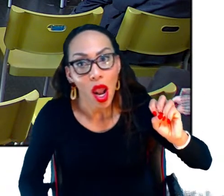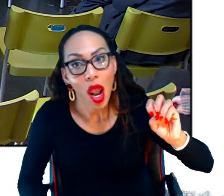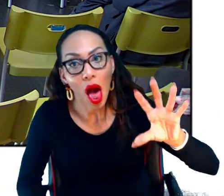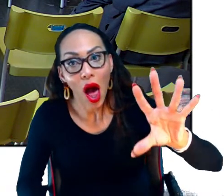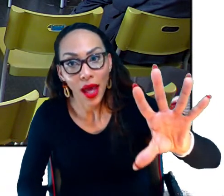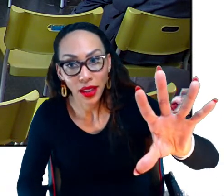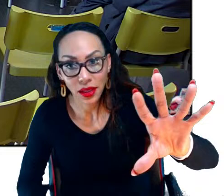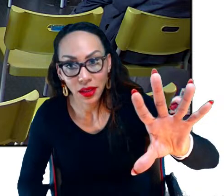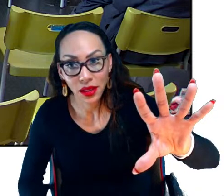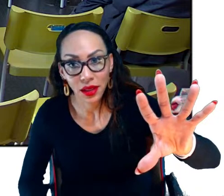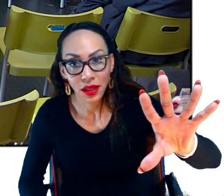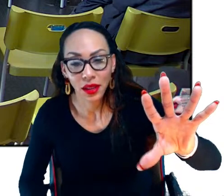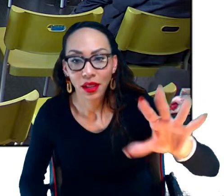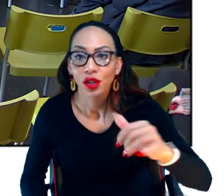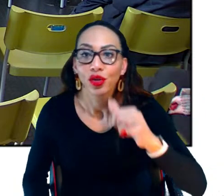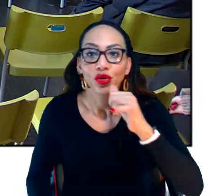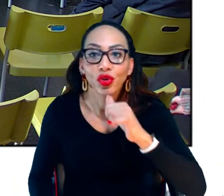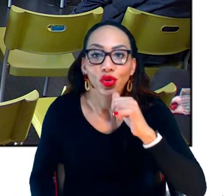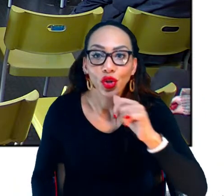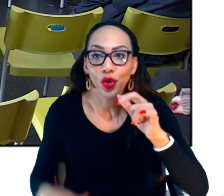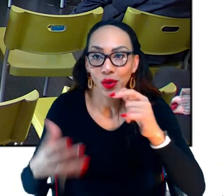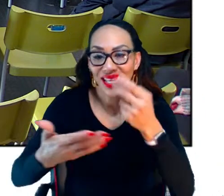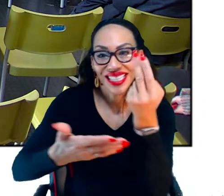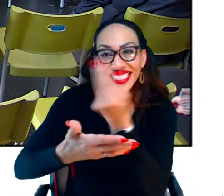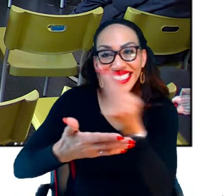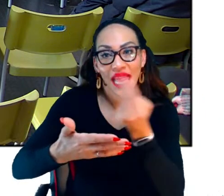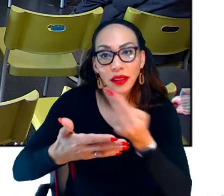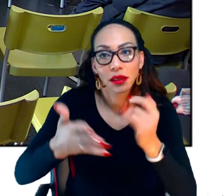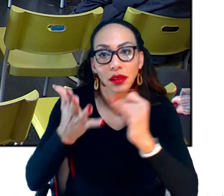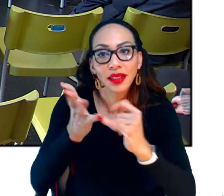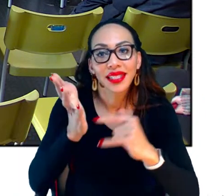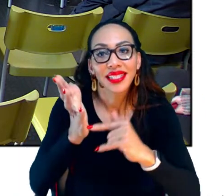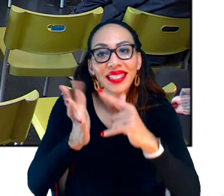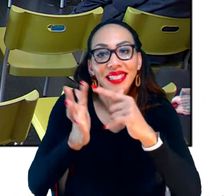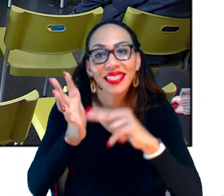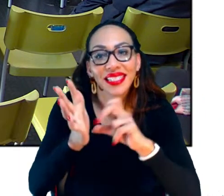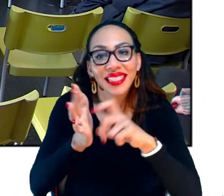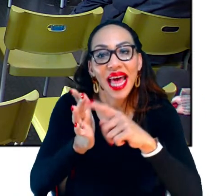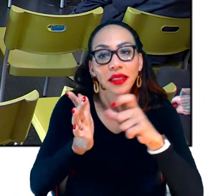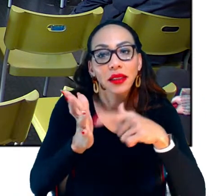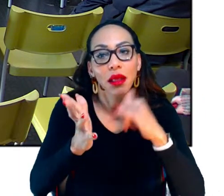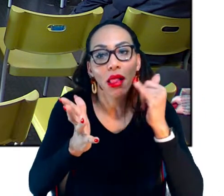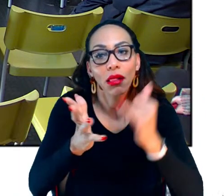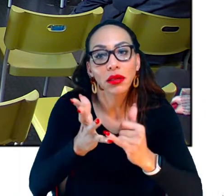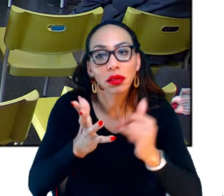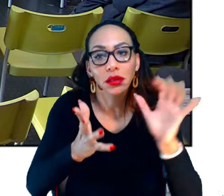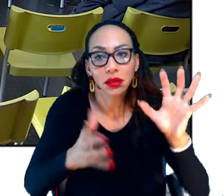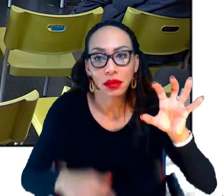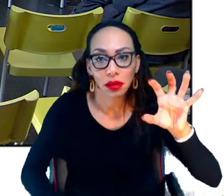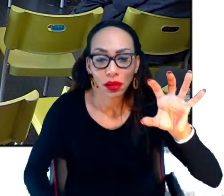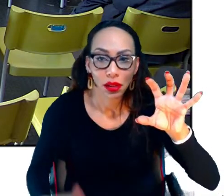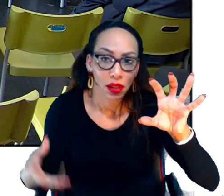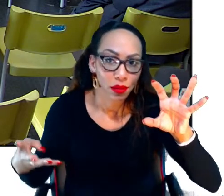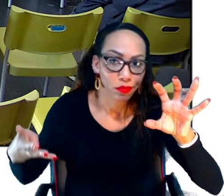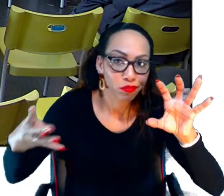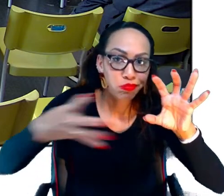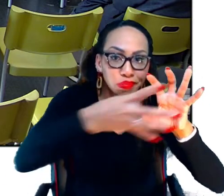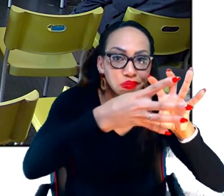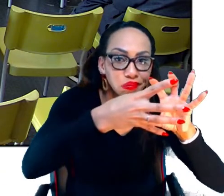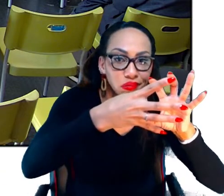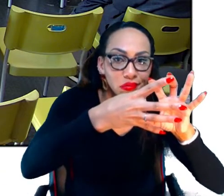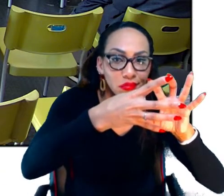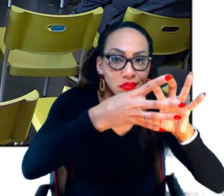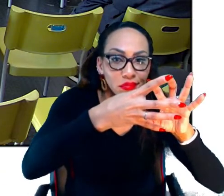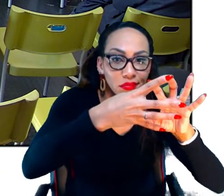create gobos or kind of stencils of what you're doing, and then you can cast the shadows and use the light and maybe even layer that